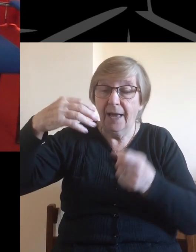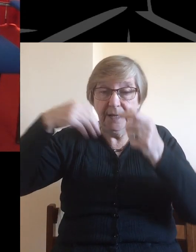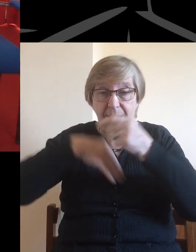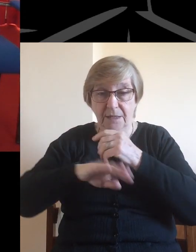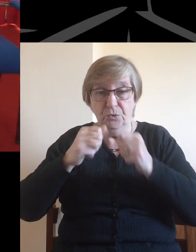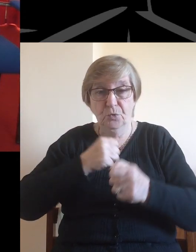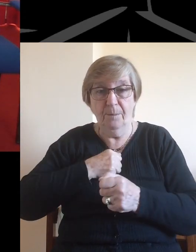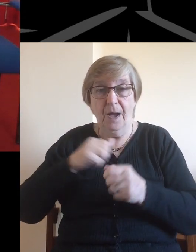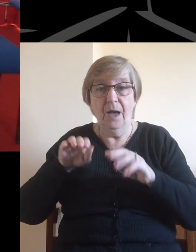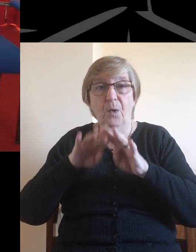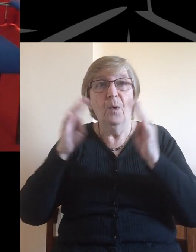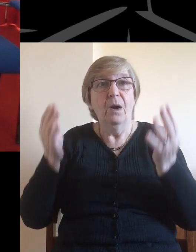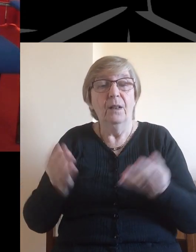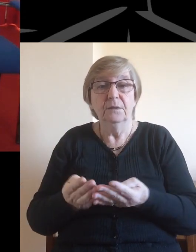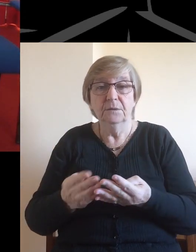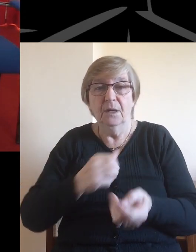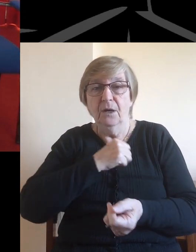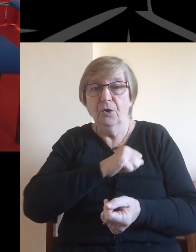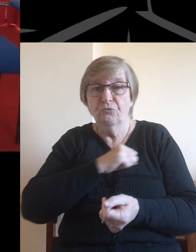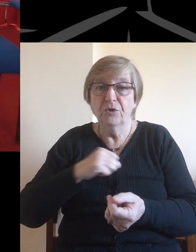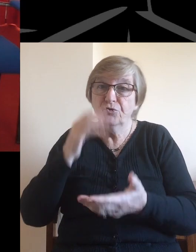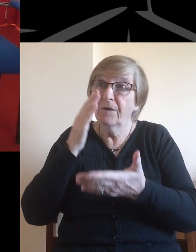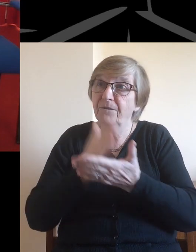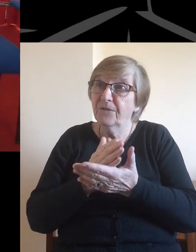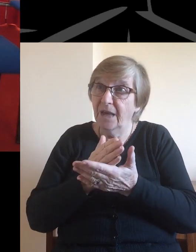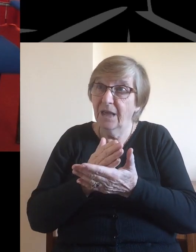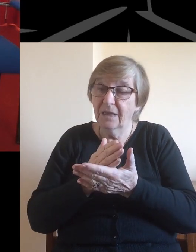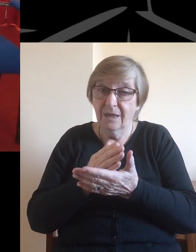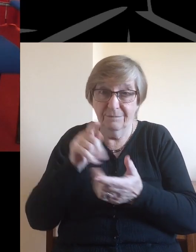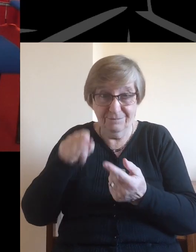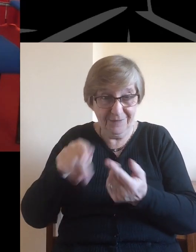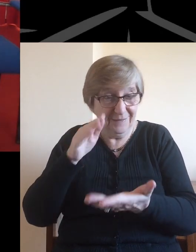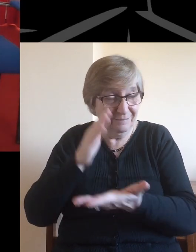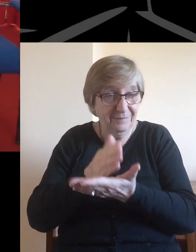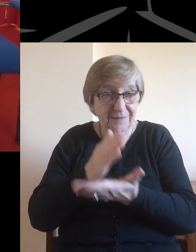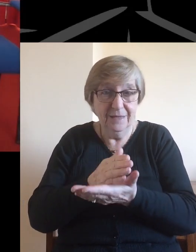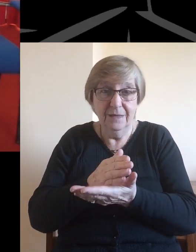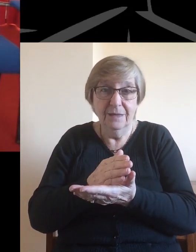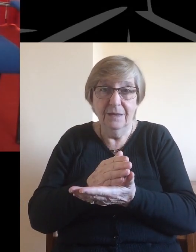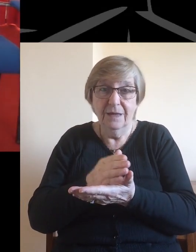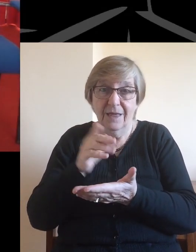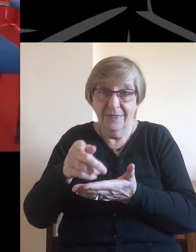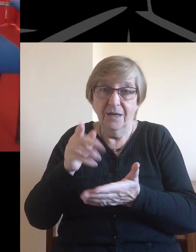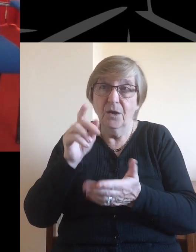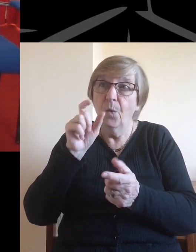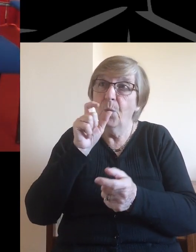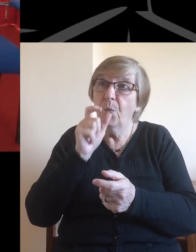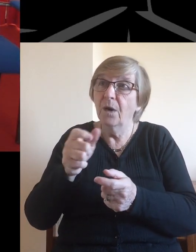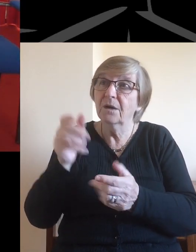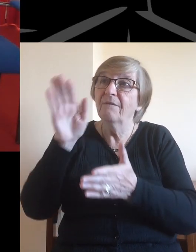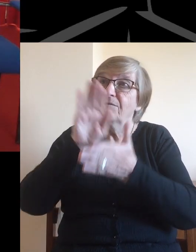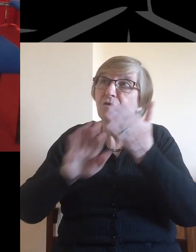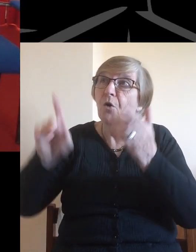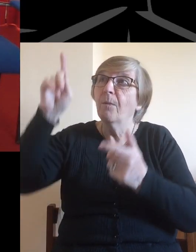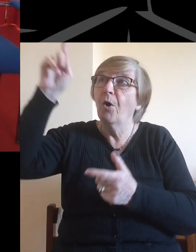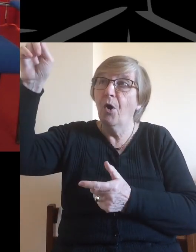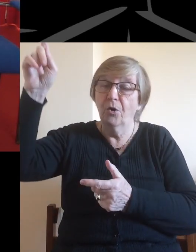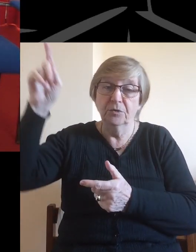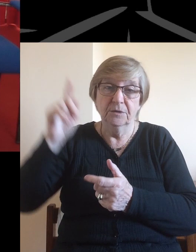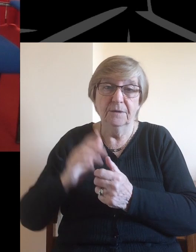world. The Christian faith rests on this, that it's a word of God, a word from God.